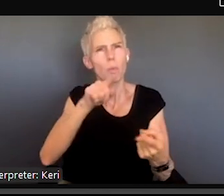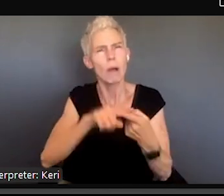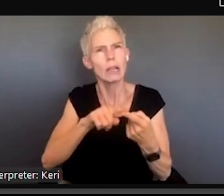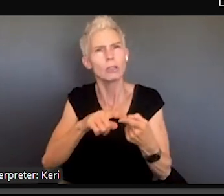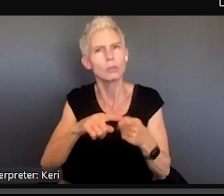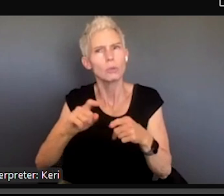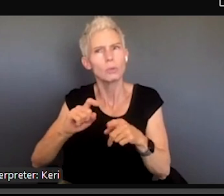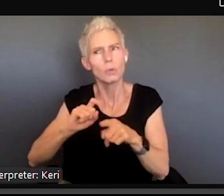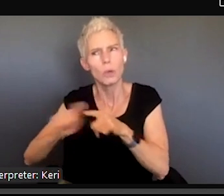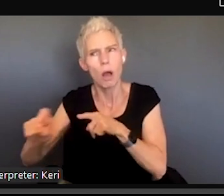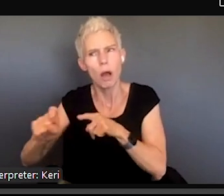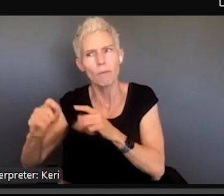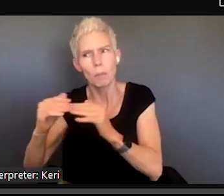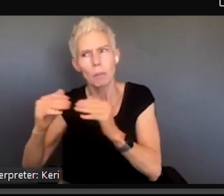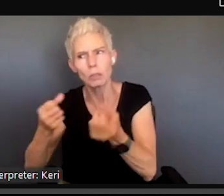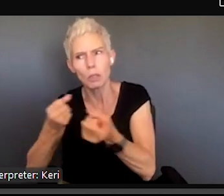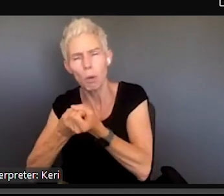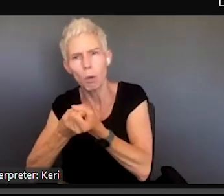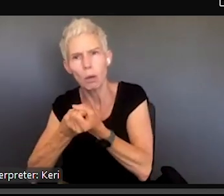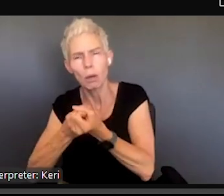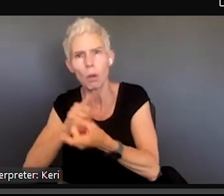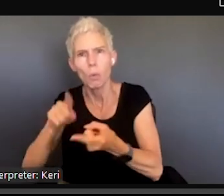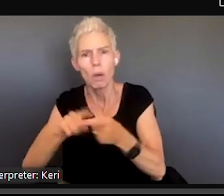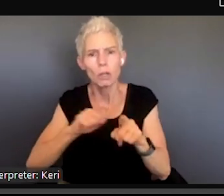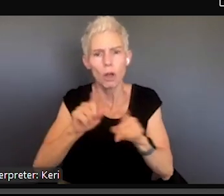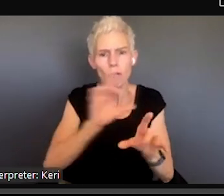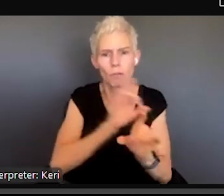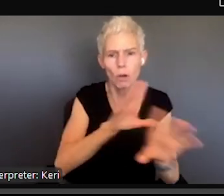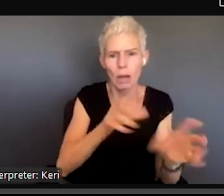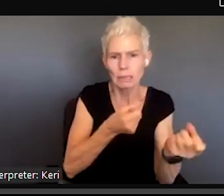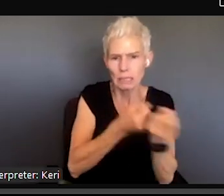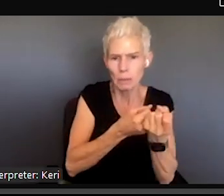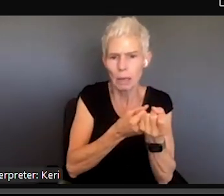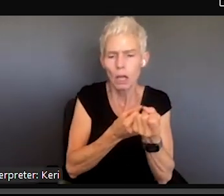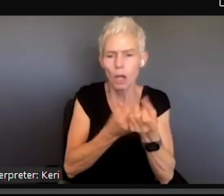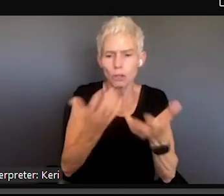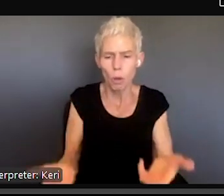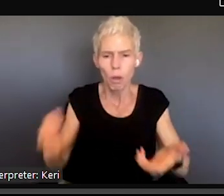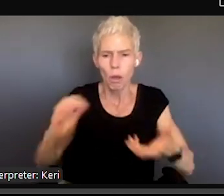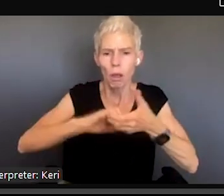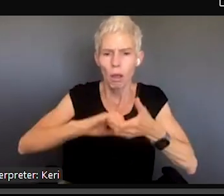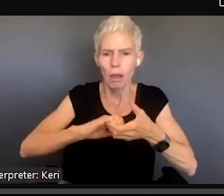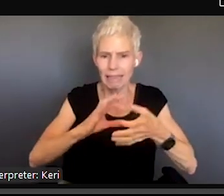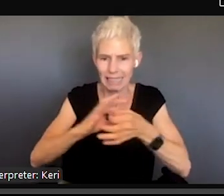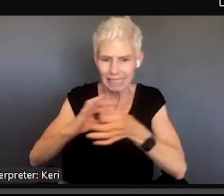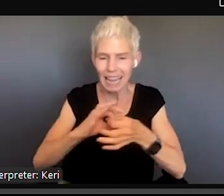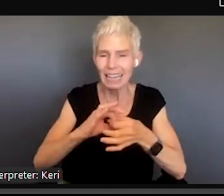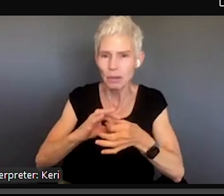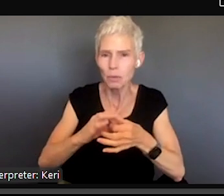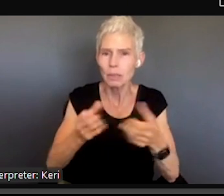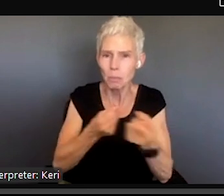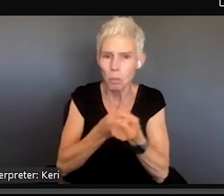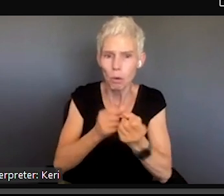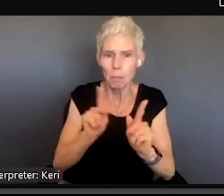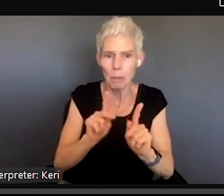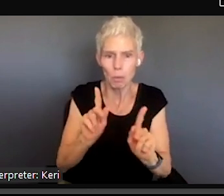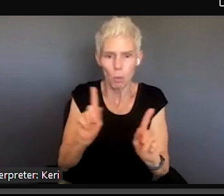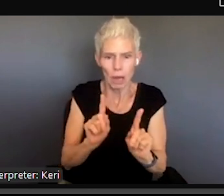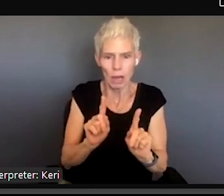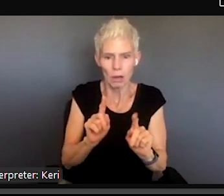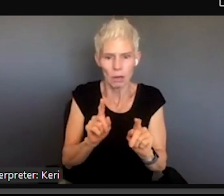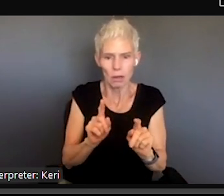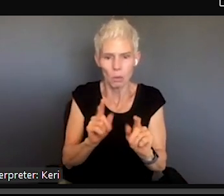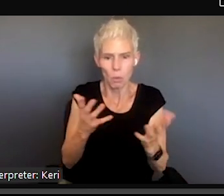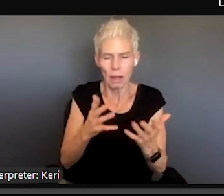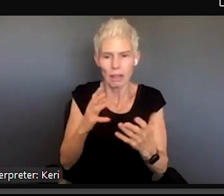peer support, when to call for crisis support, and how integrating those two really helps to um, support people where they're at and make sure that